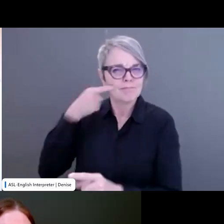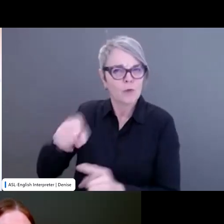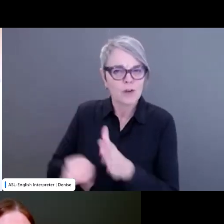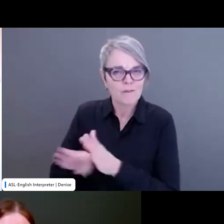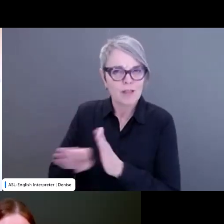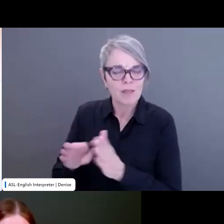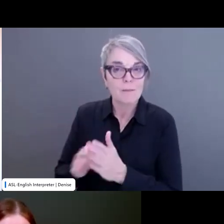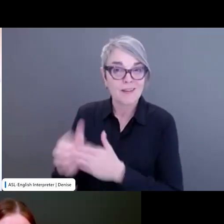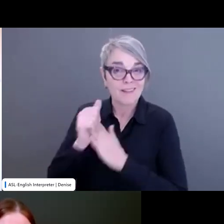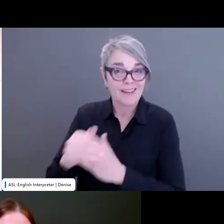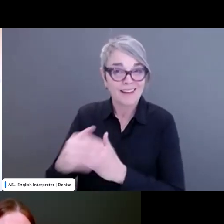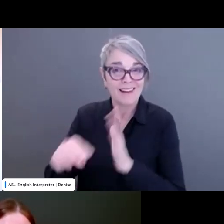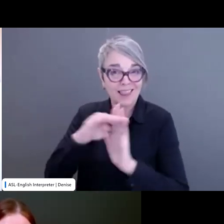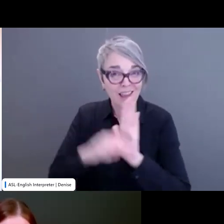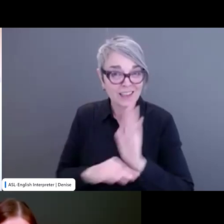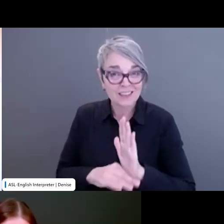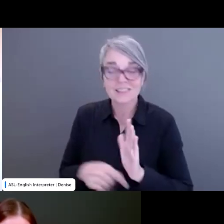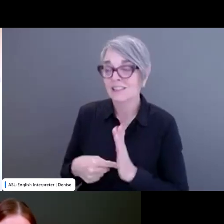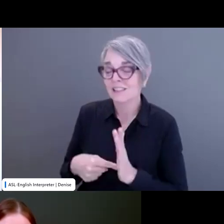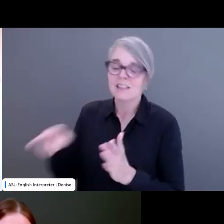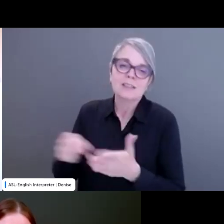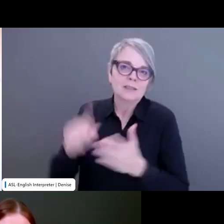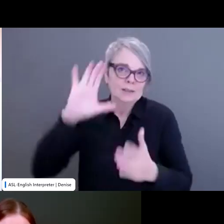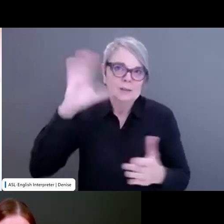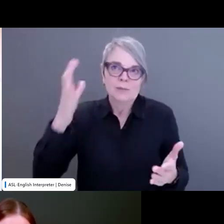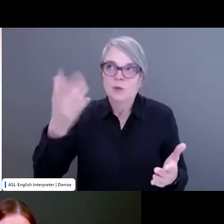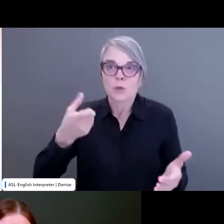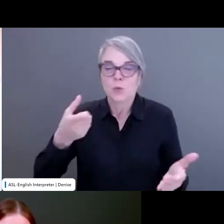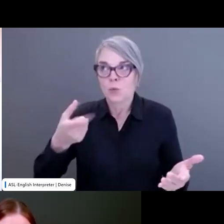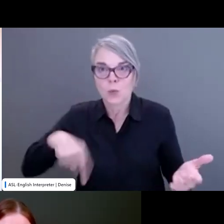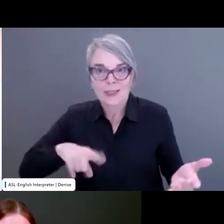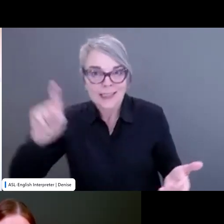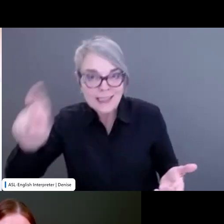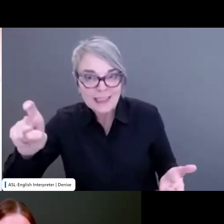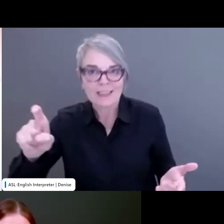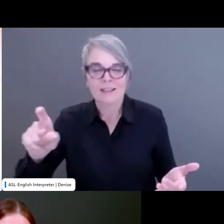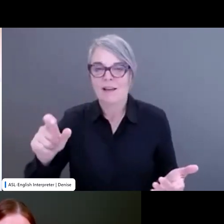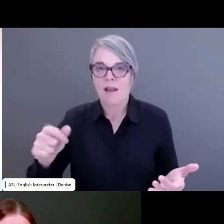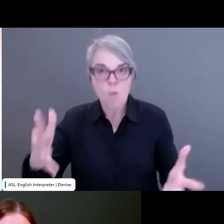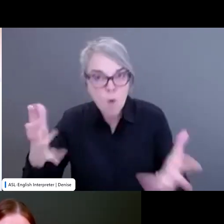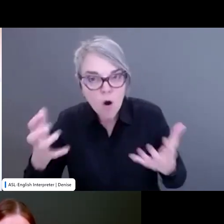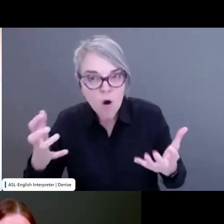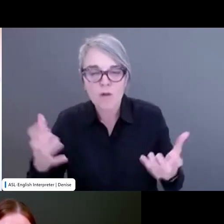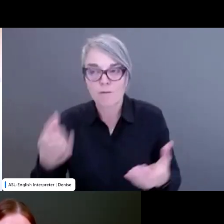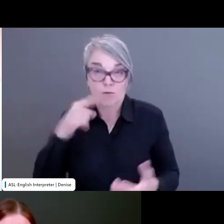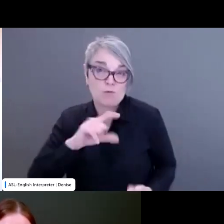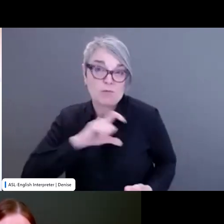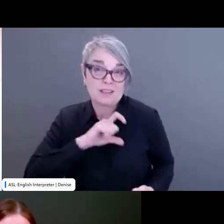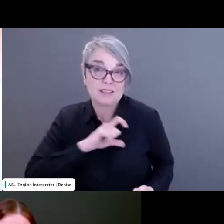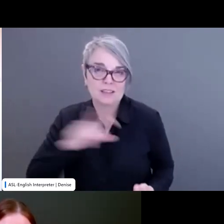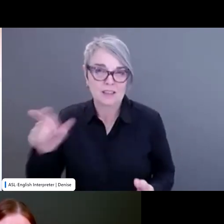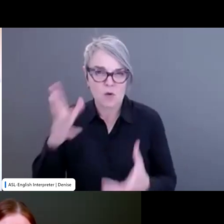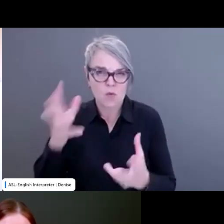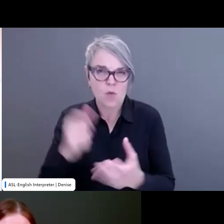clearly there's a need and there's a want from the side of police forces to have access to better training. So